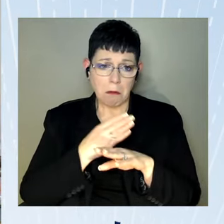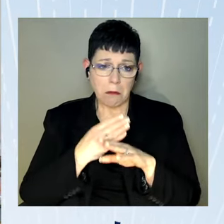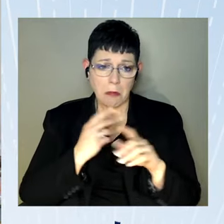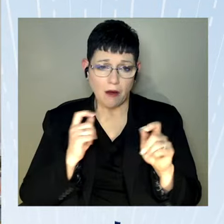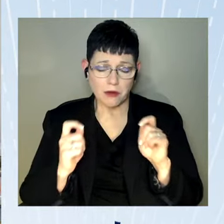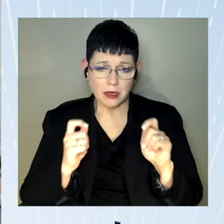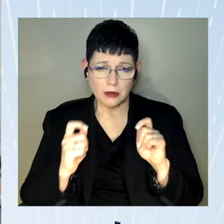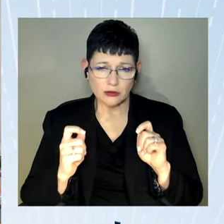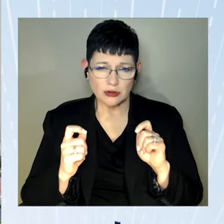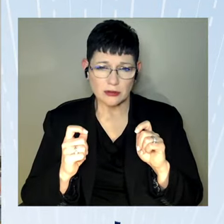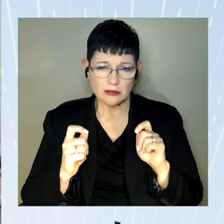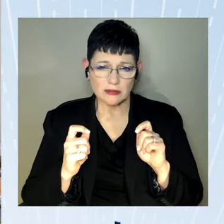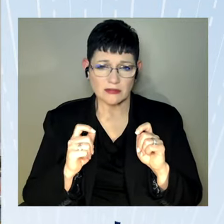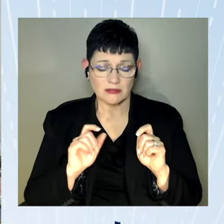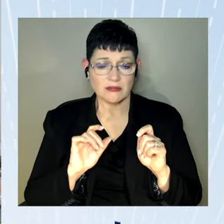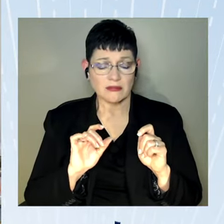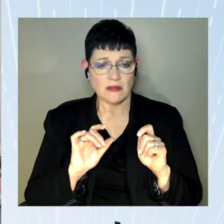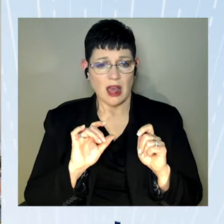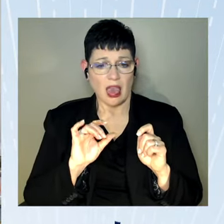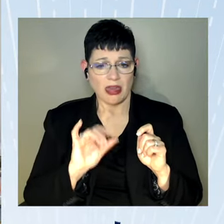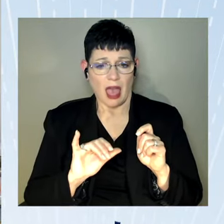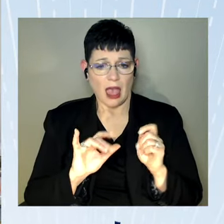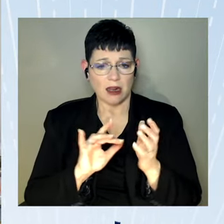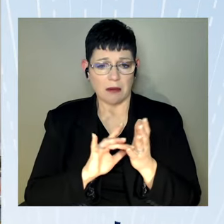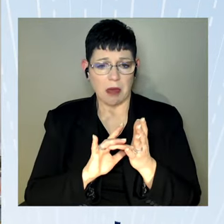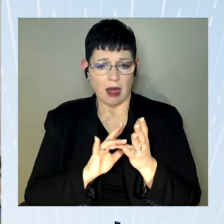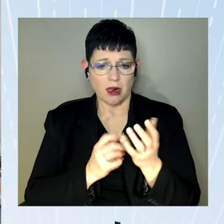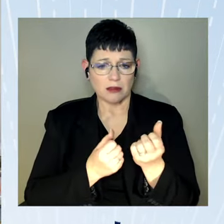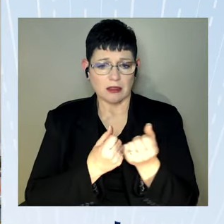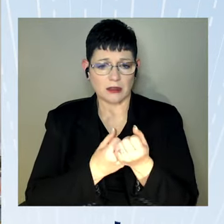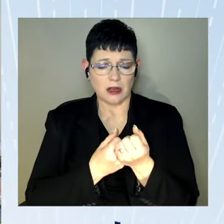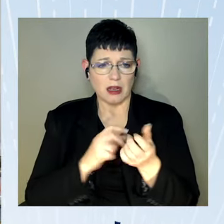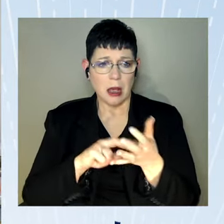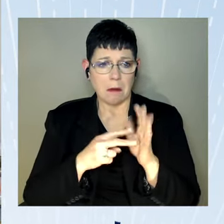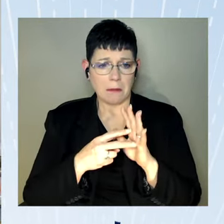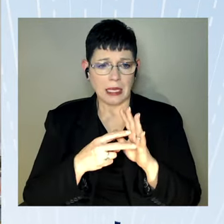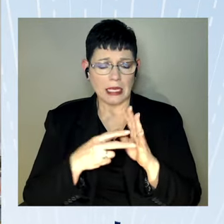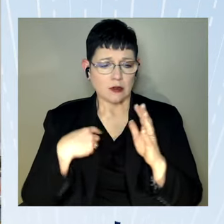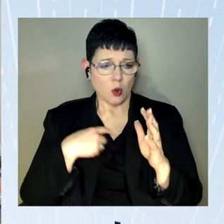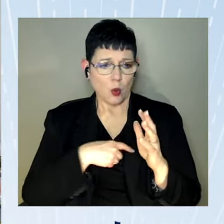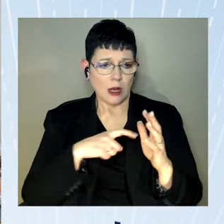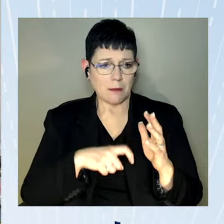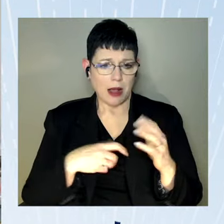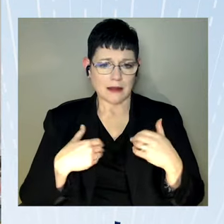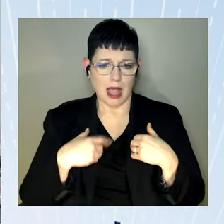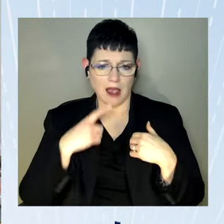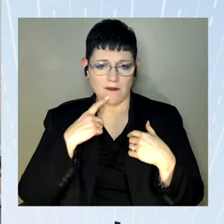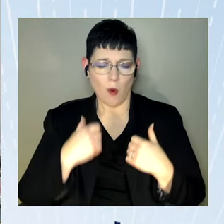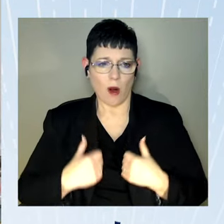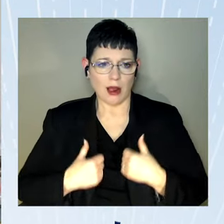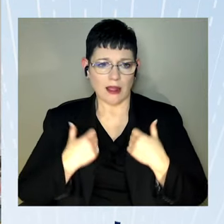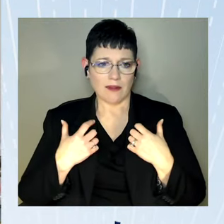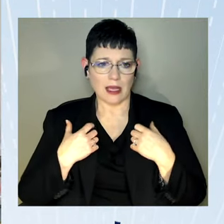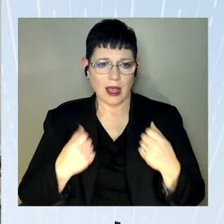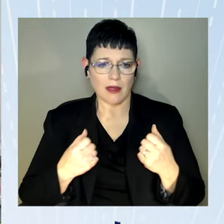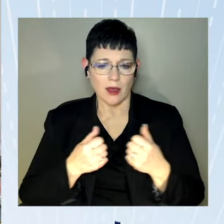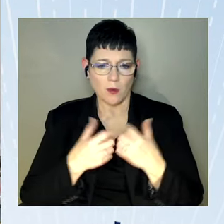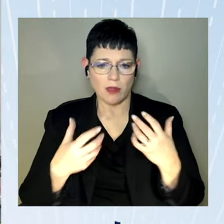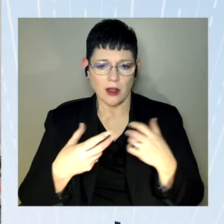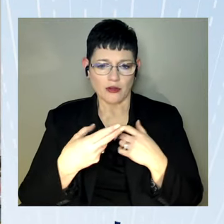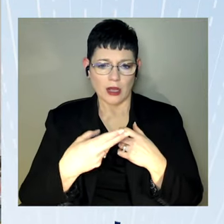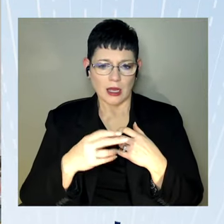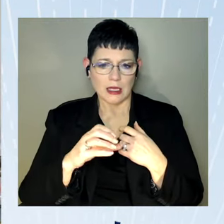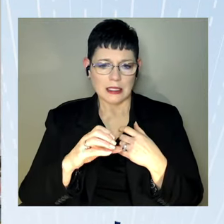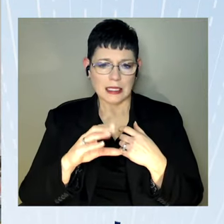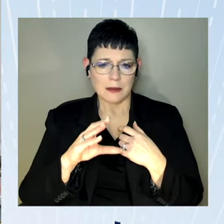extent of this medical coverage is critical for my community to live healthy lives. Without HCBS waivers, these